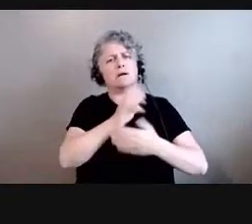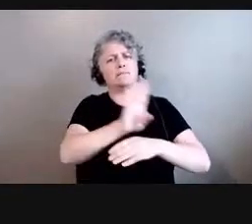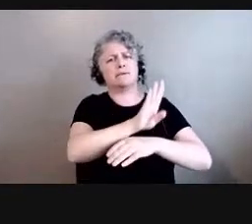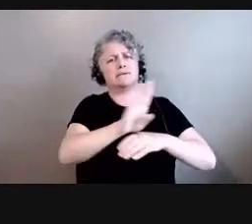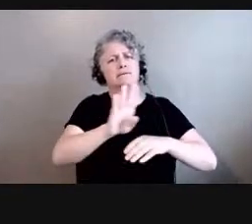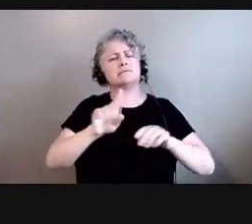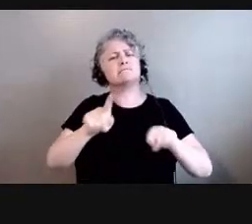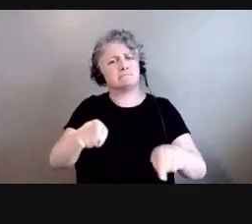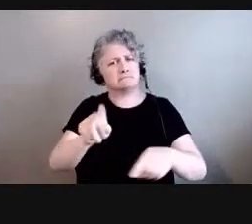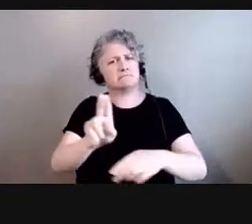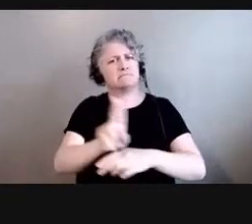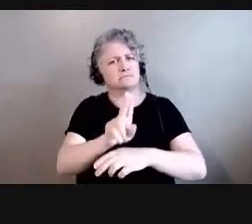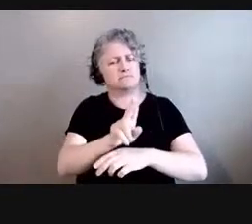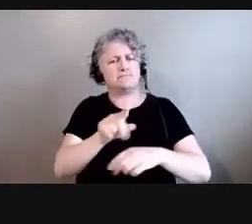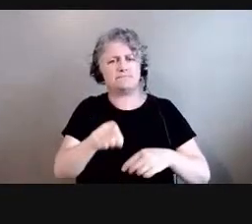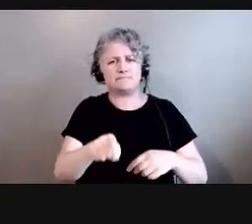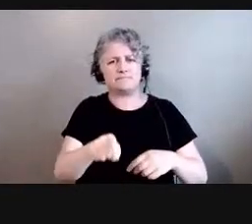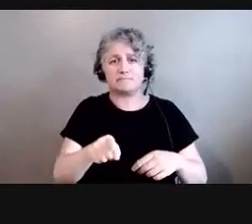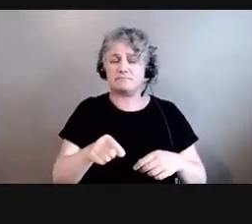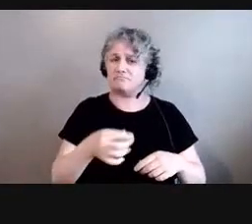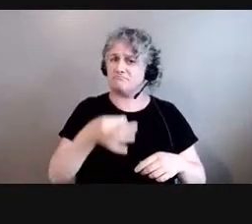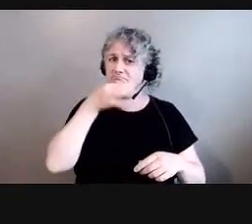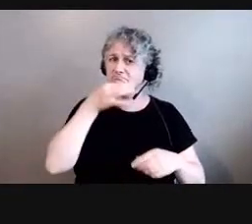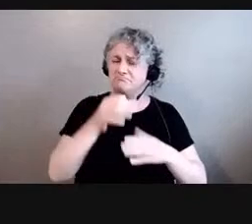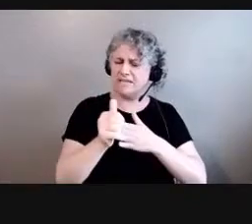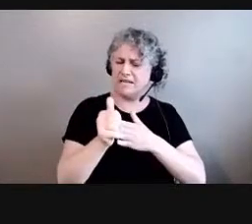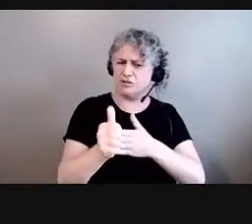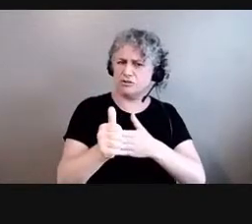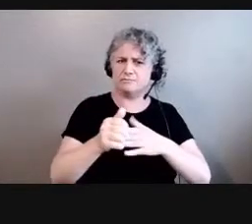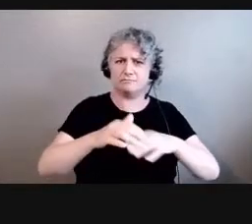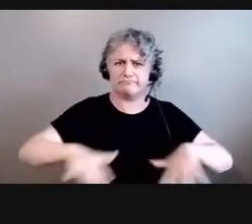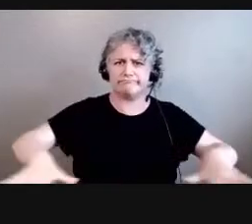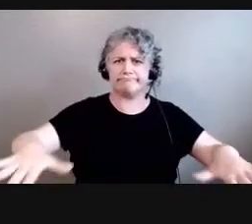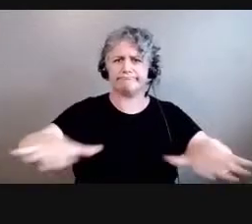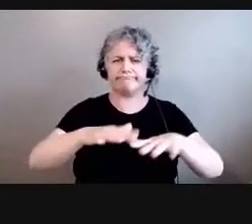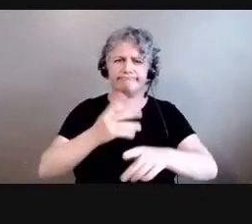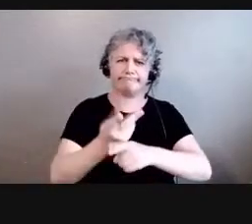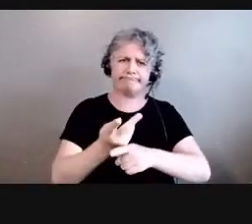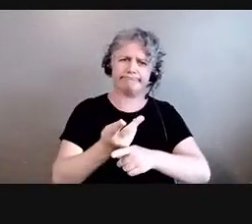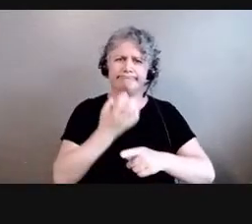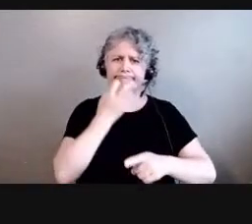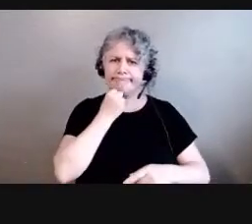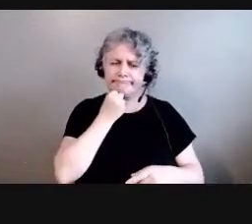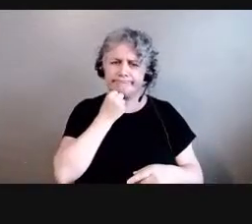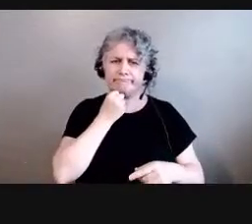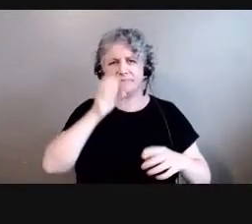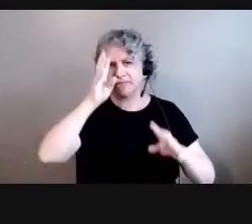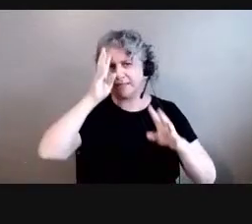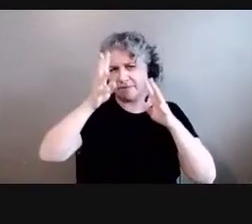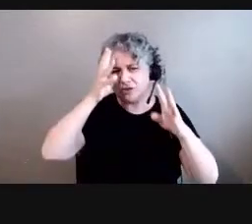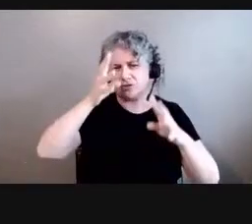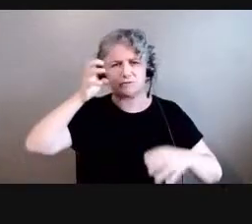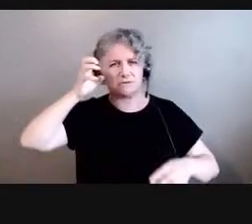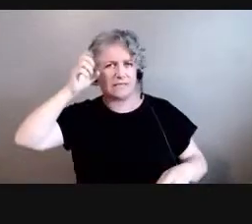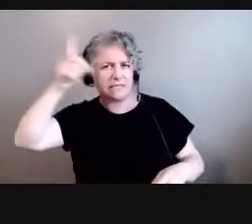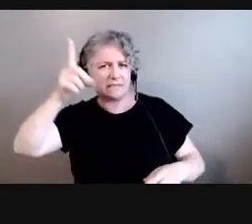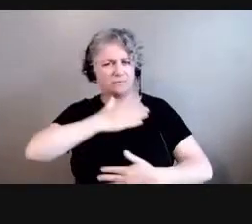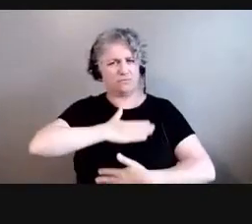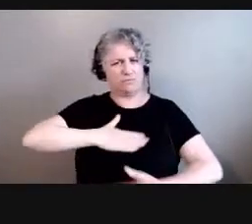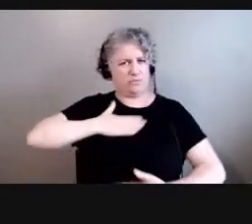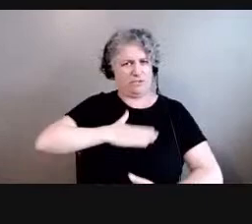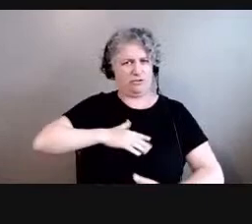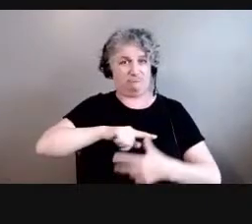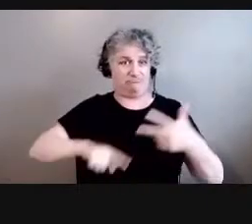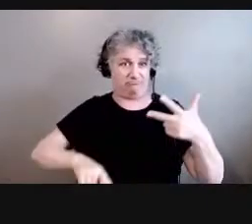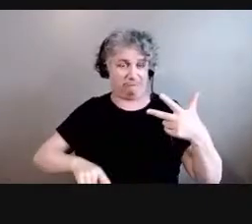provide excellent land stewardship, public safety, and service through recreation, innovation, and education. The goals are